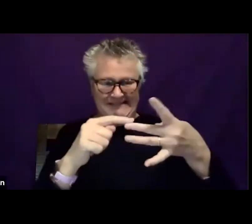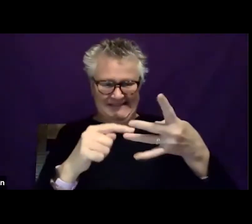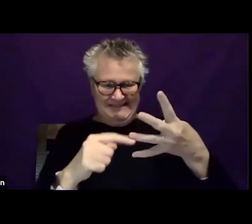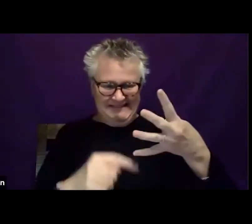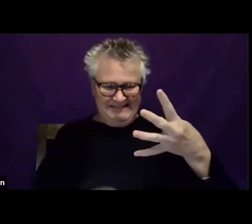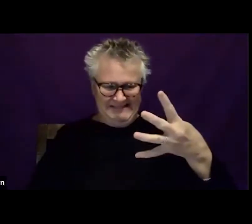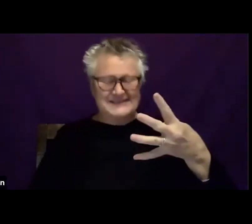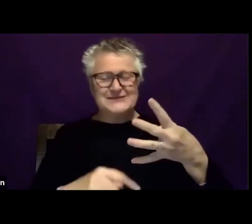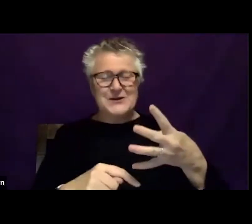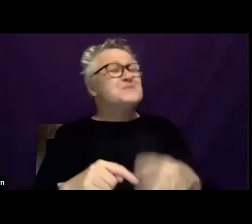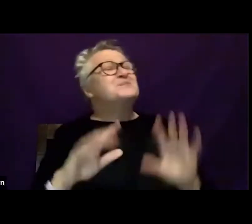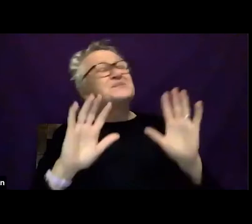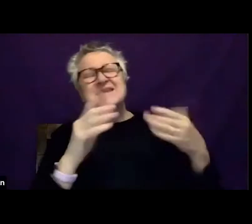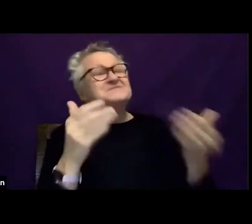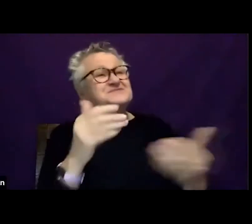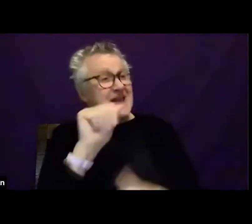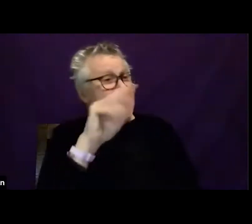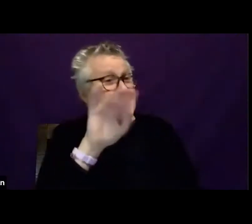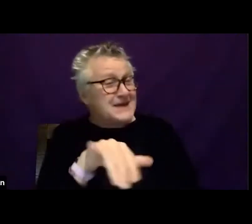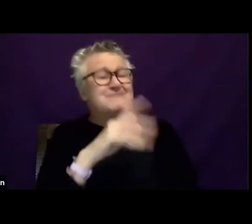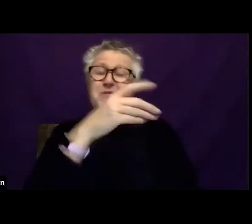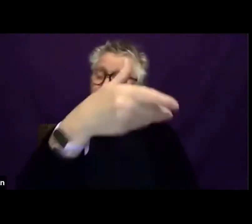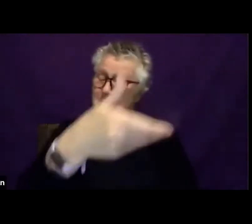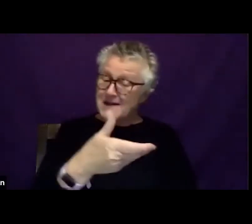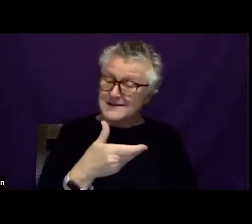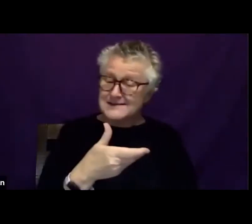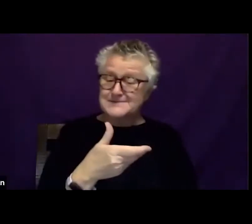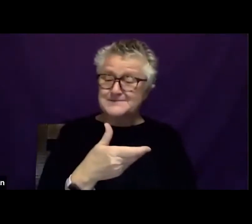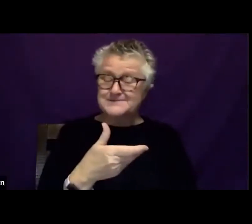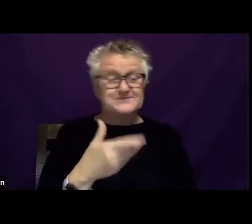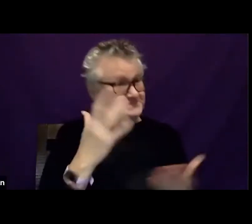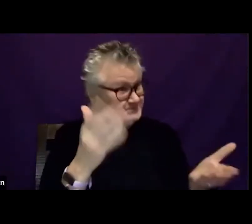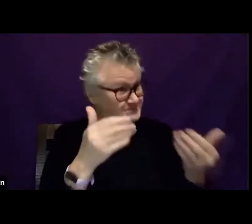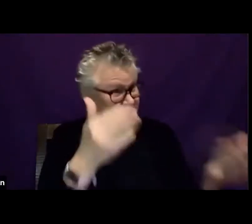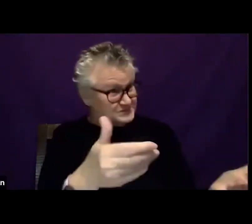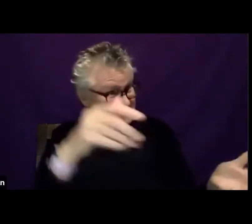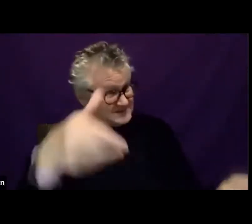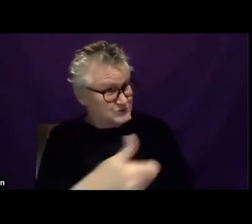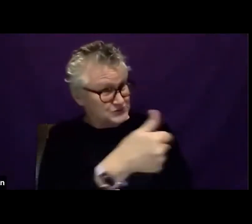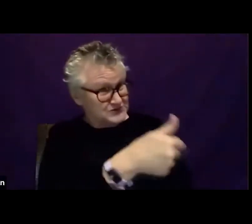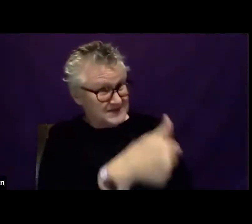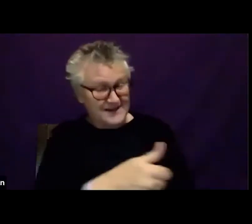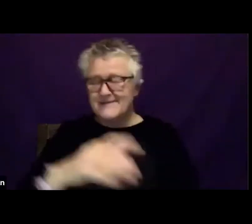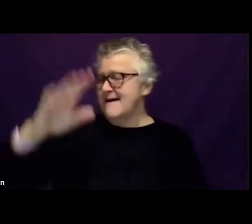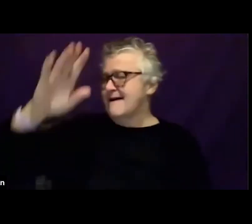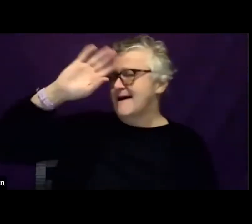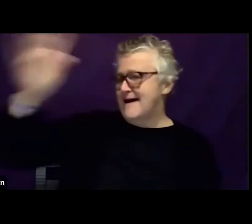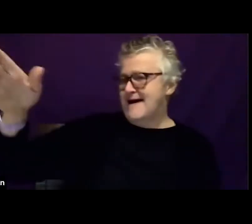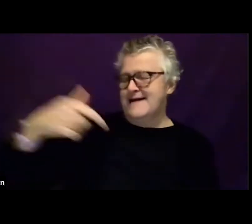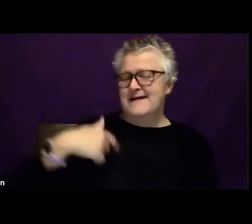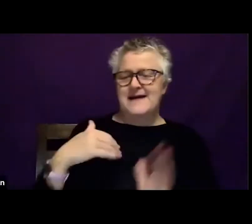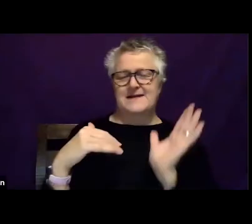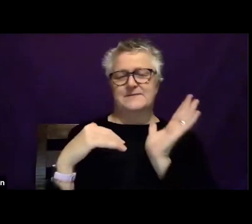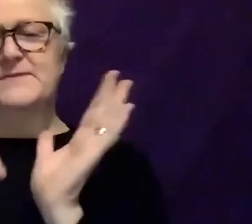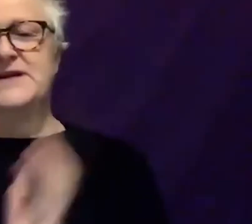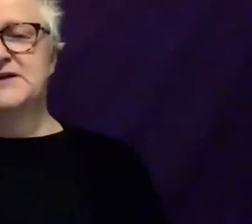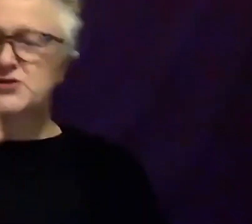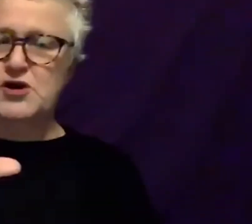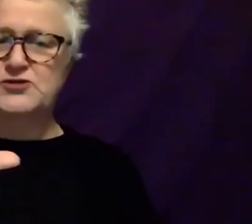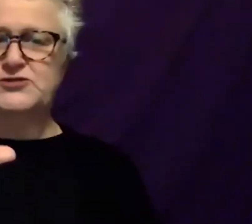So Amy, welcome. Perhaps you'd like to introduce yourself. Hi, so I'm Dr. Amy Kavanagh, which